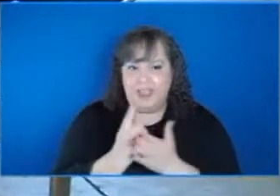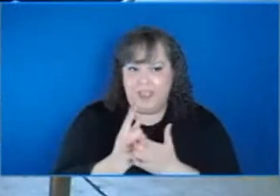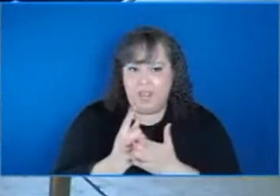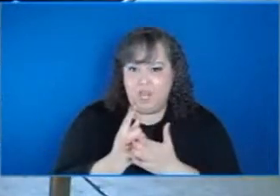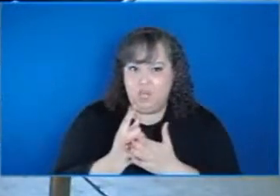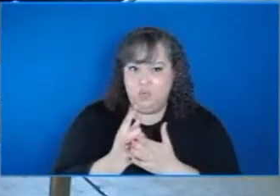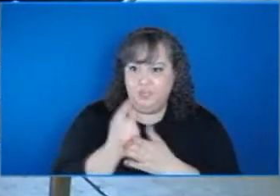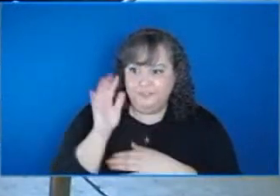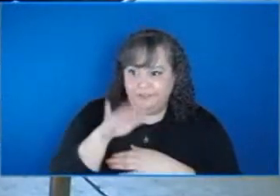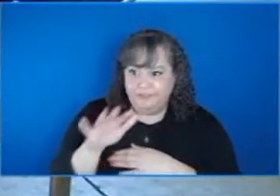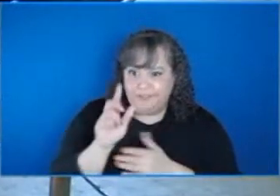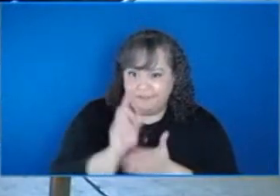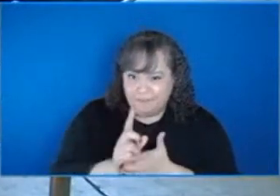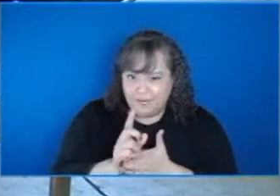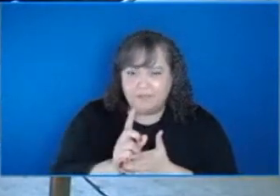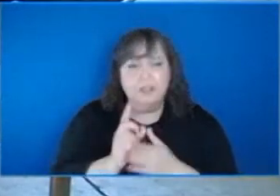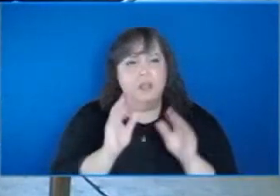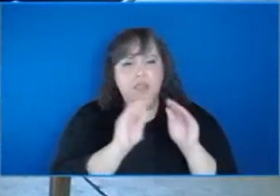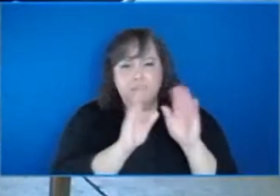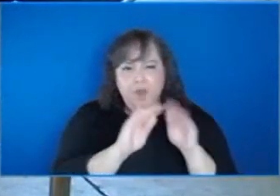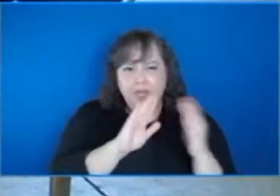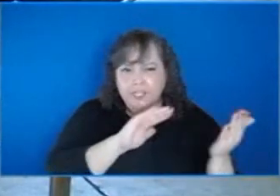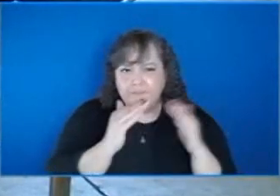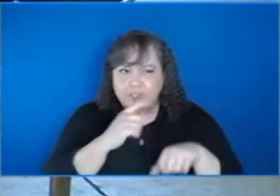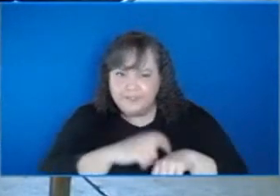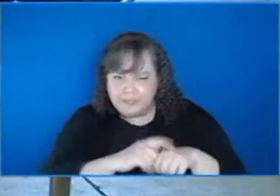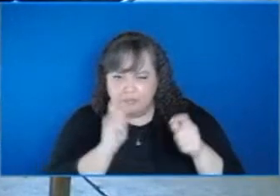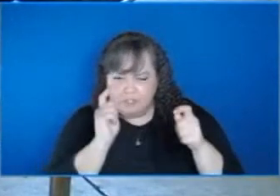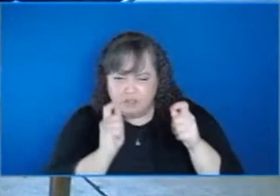that's really a great way, and that's the same technique